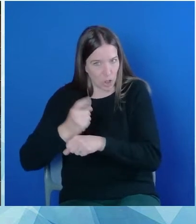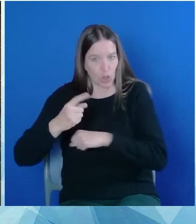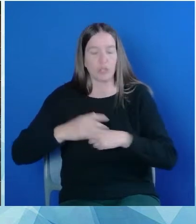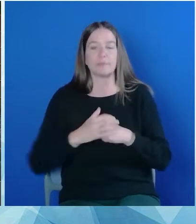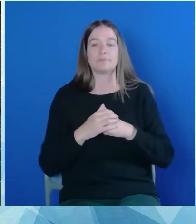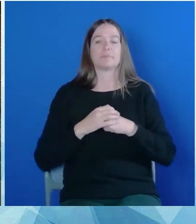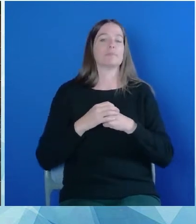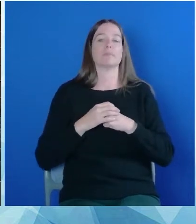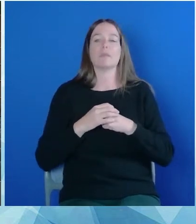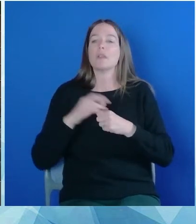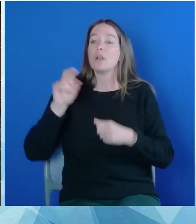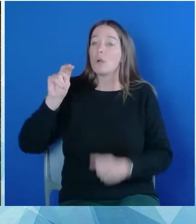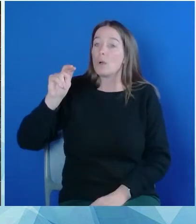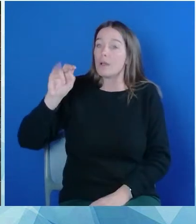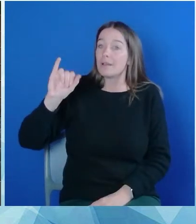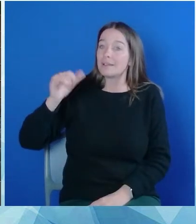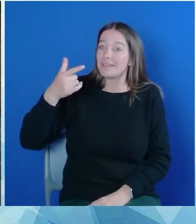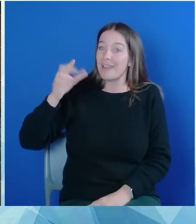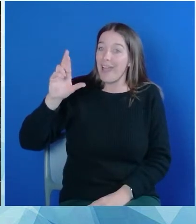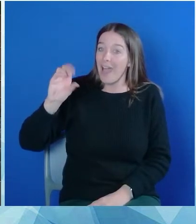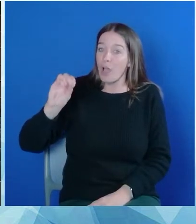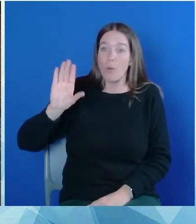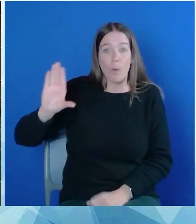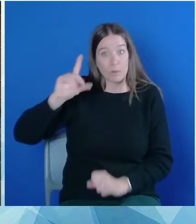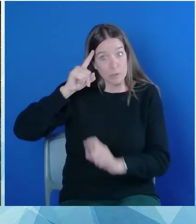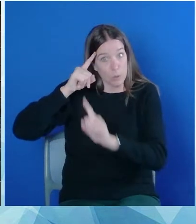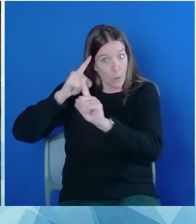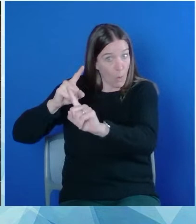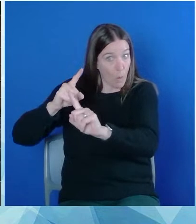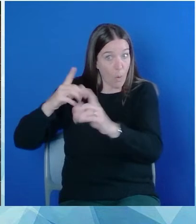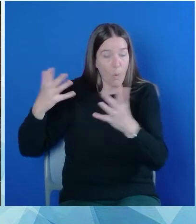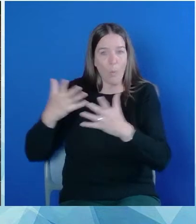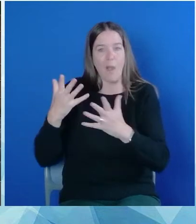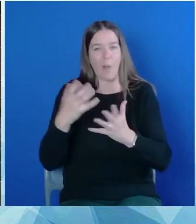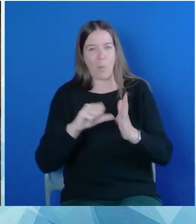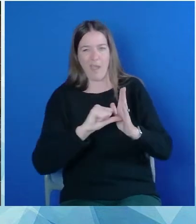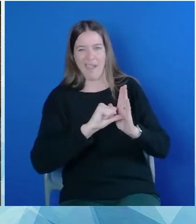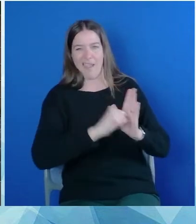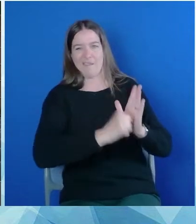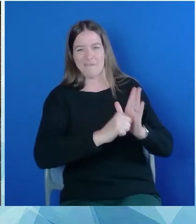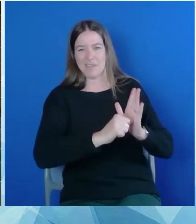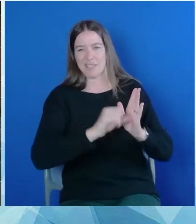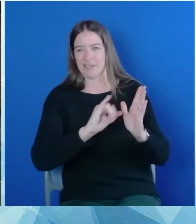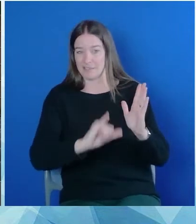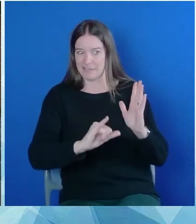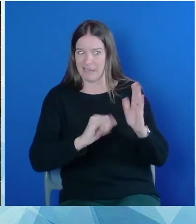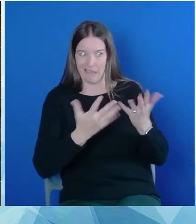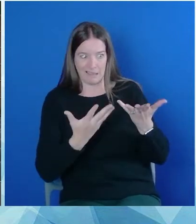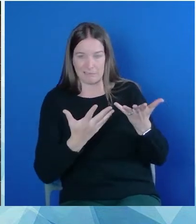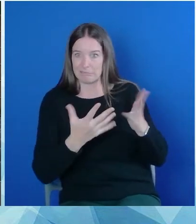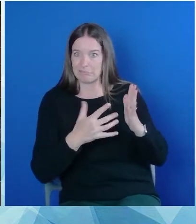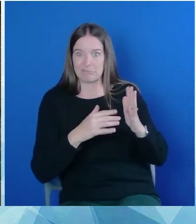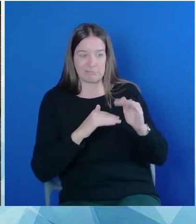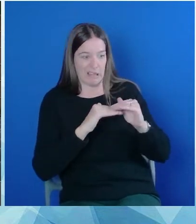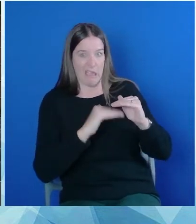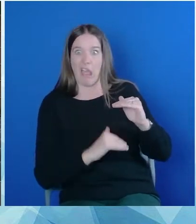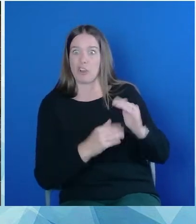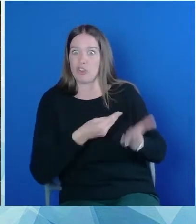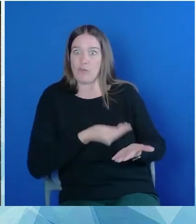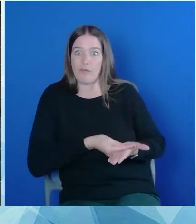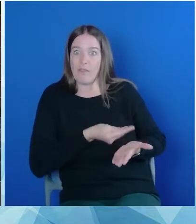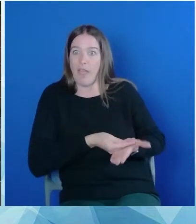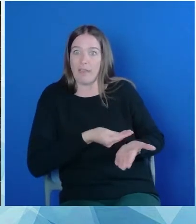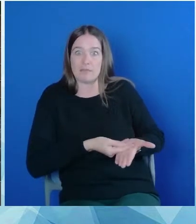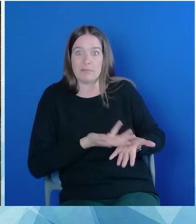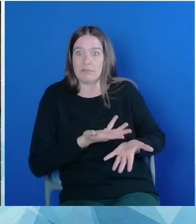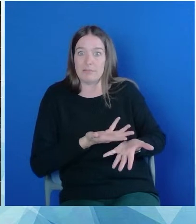to do was to just highlight that for the ASDB board to say this is not just an issue